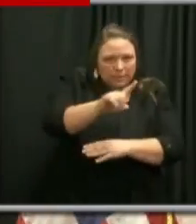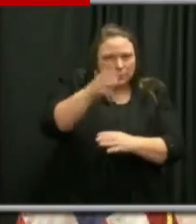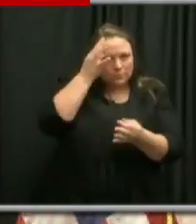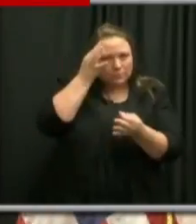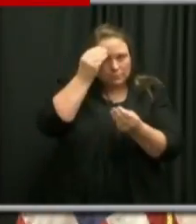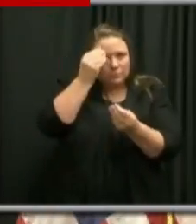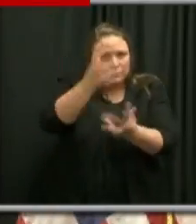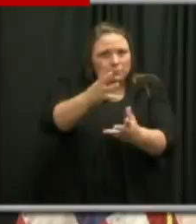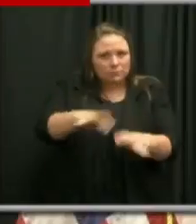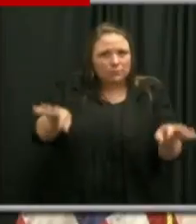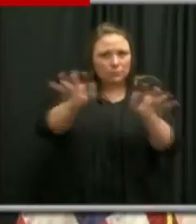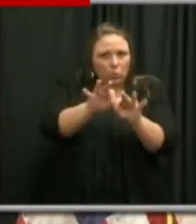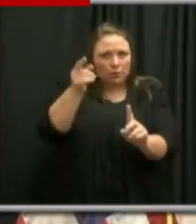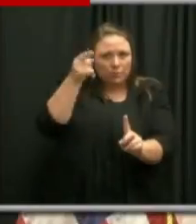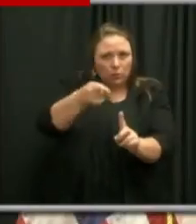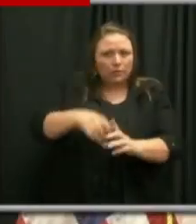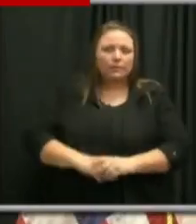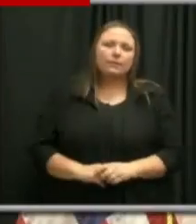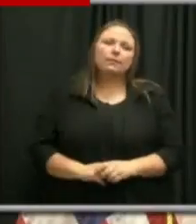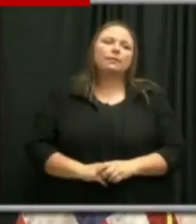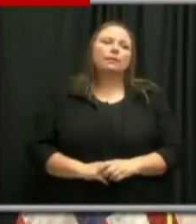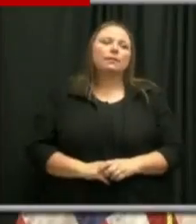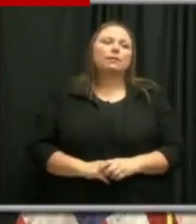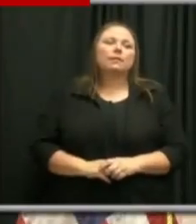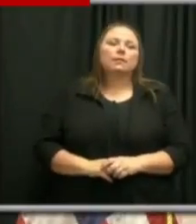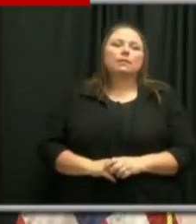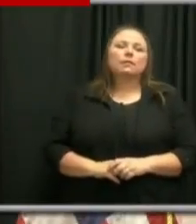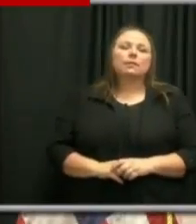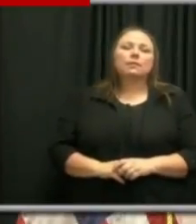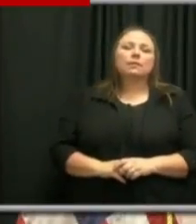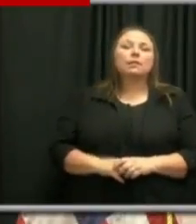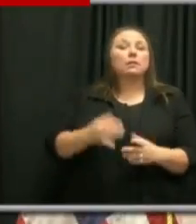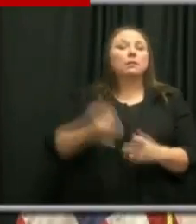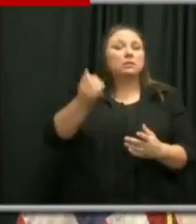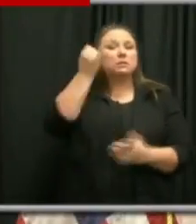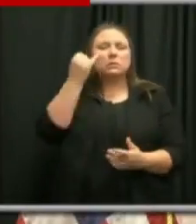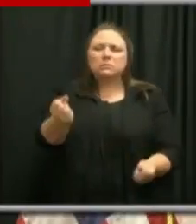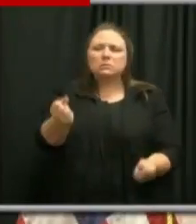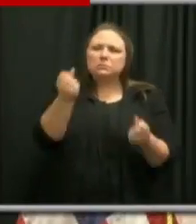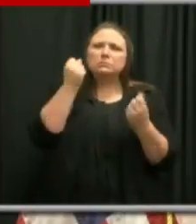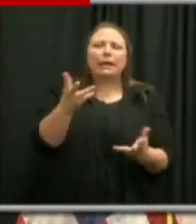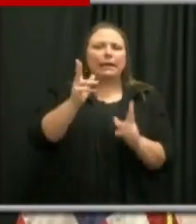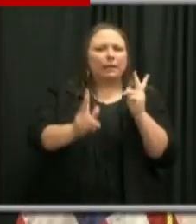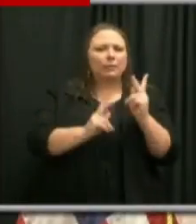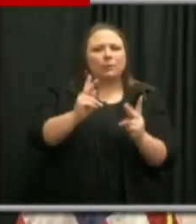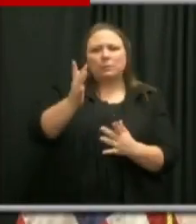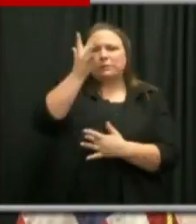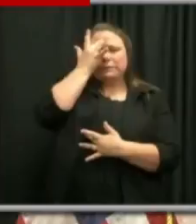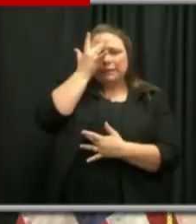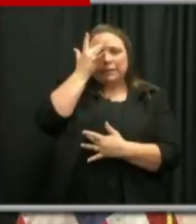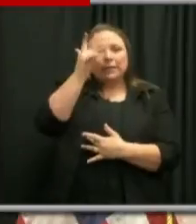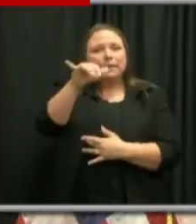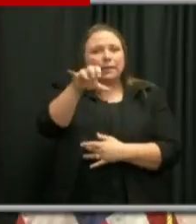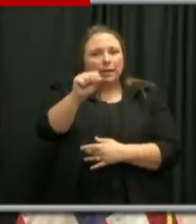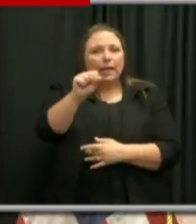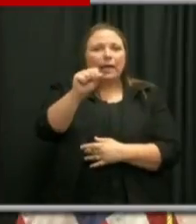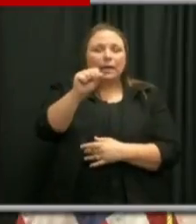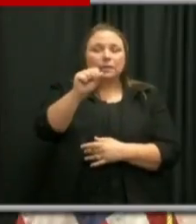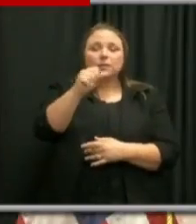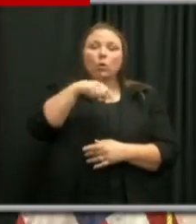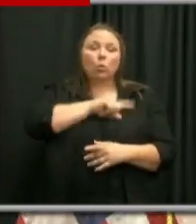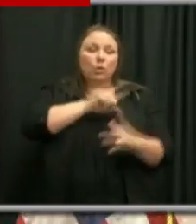really important. Regarding, let's say that it ends up there's a lot of people that are positive, then yes, we have, from day